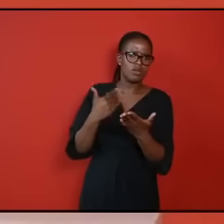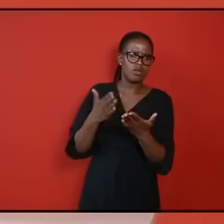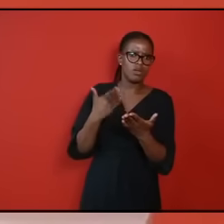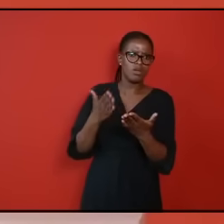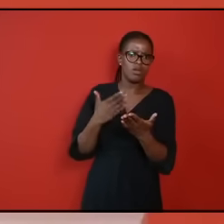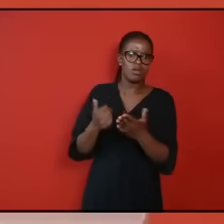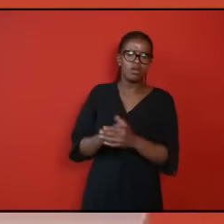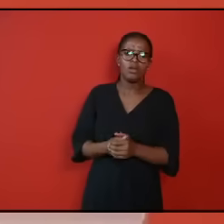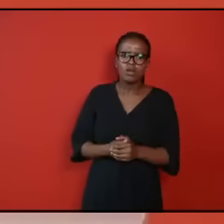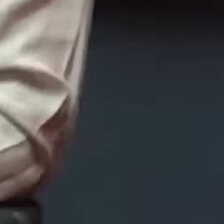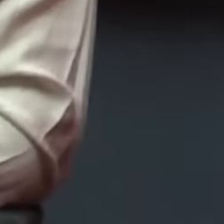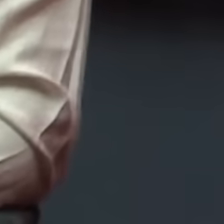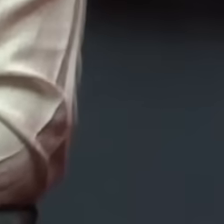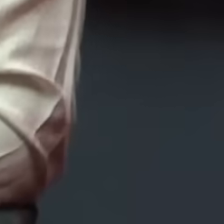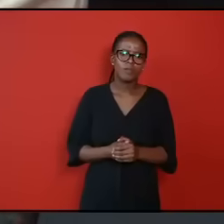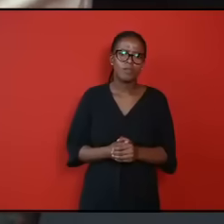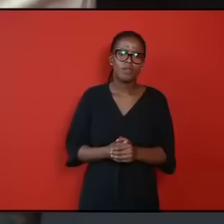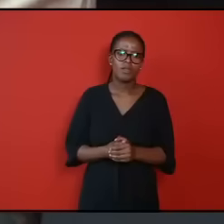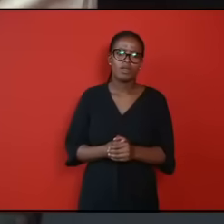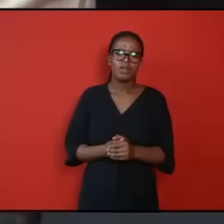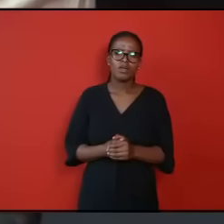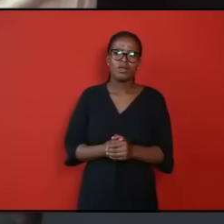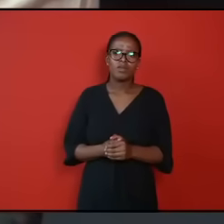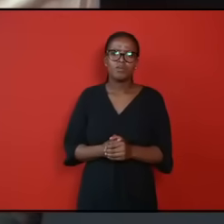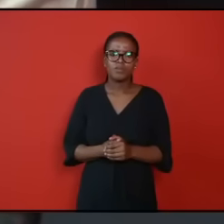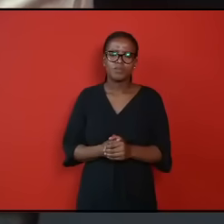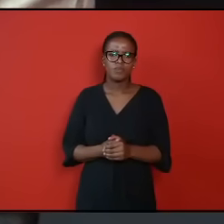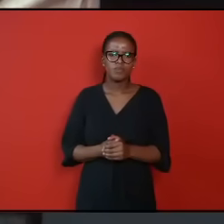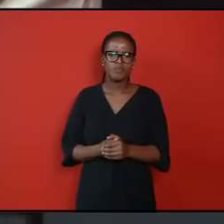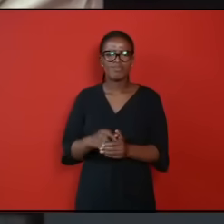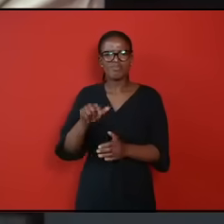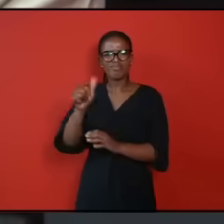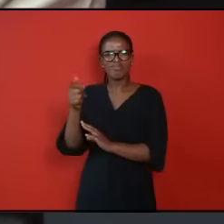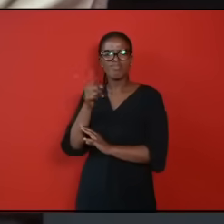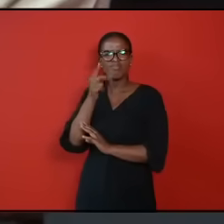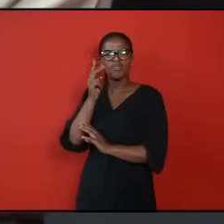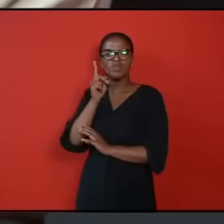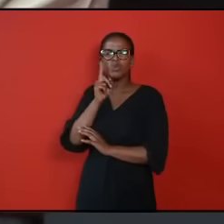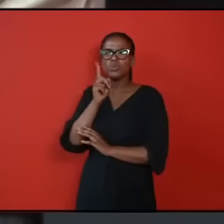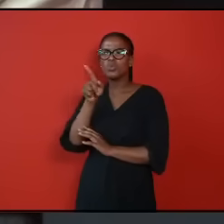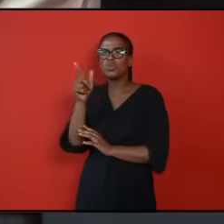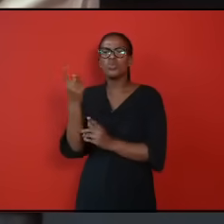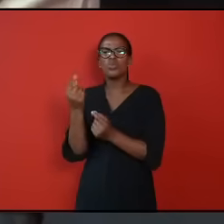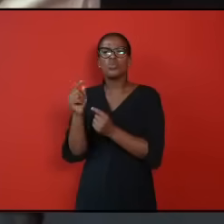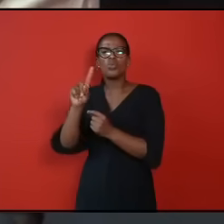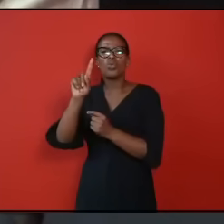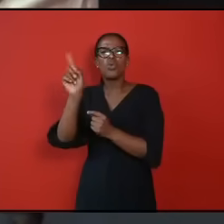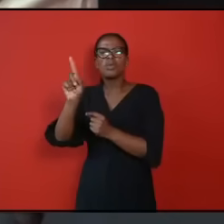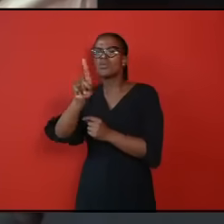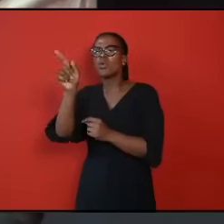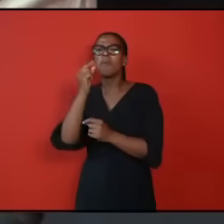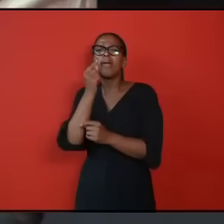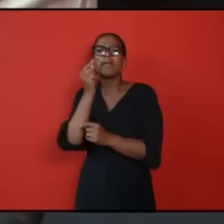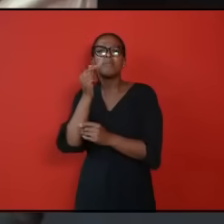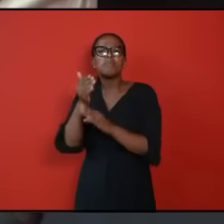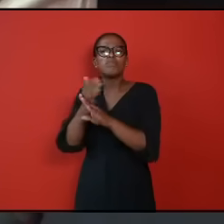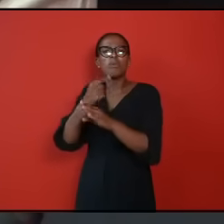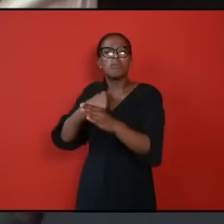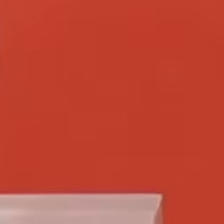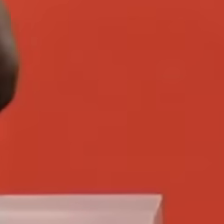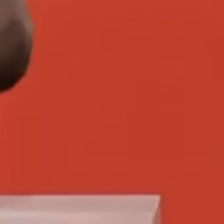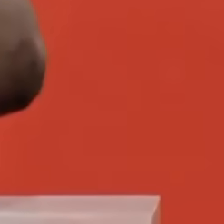What is that one doing with that thing at the door there? What is he doing there at the door with that thing? Why can't they